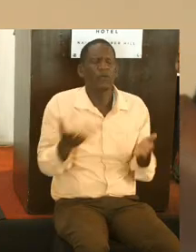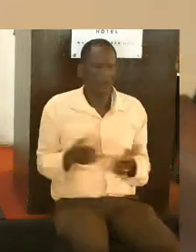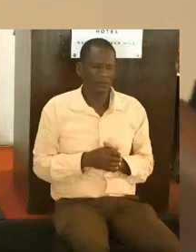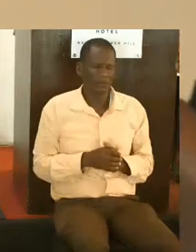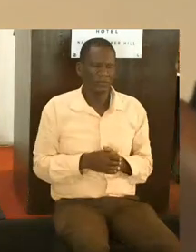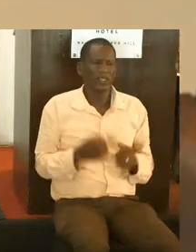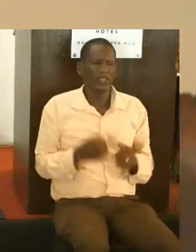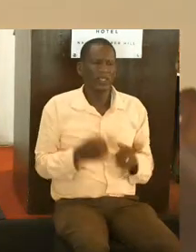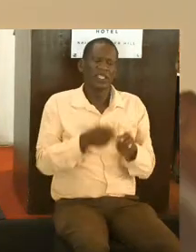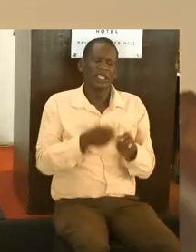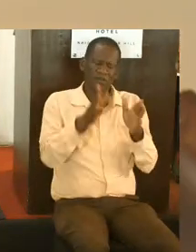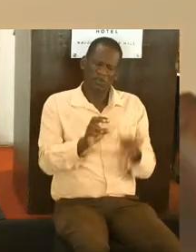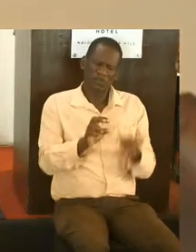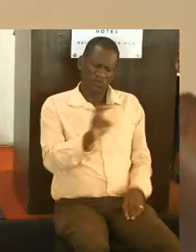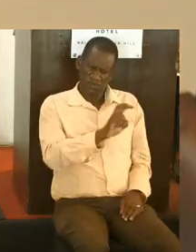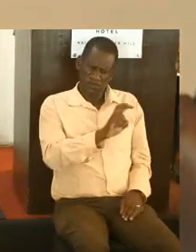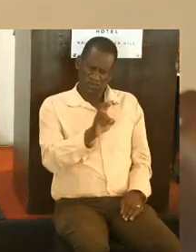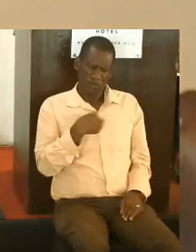IA